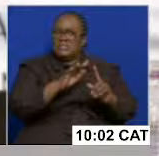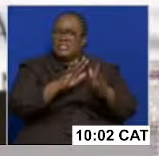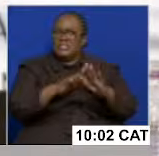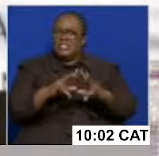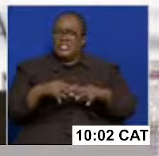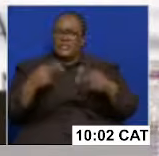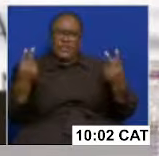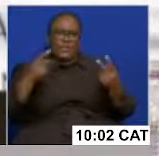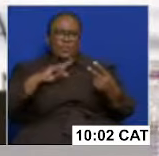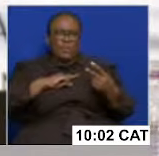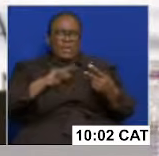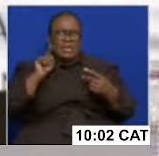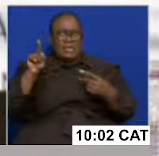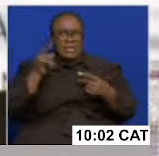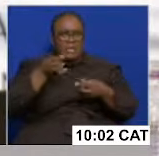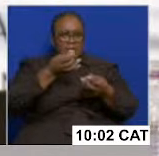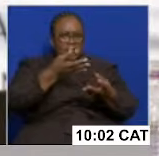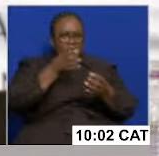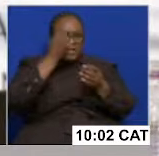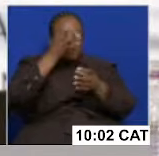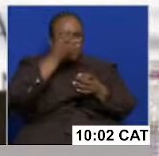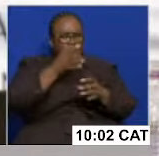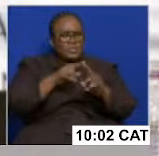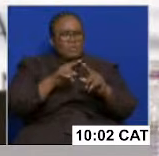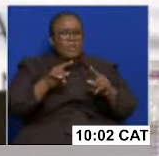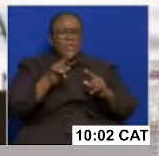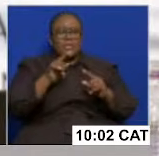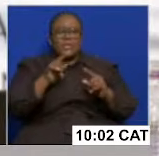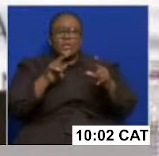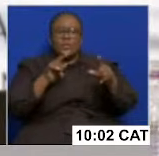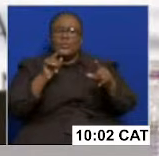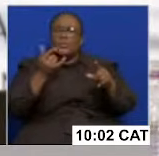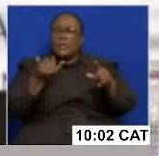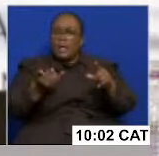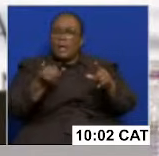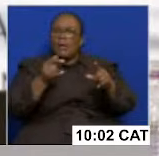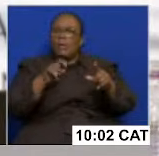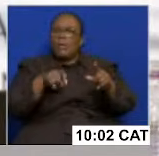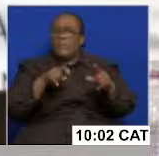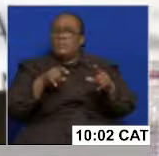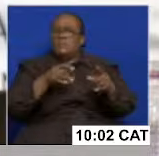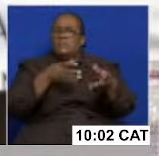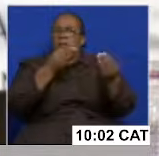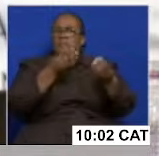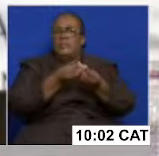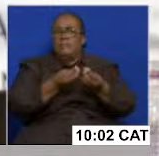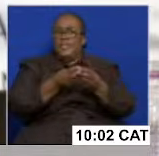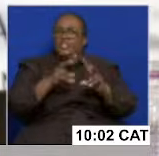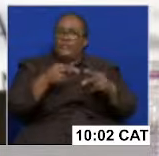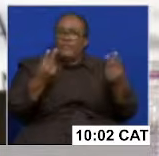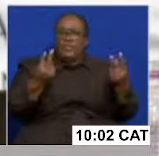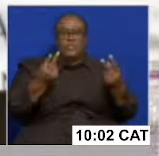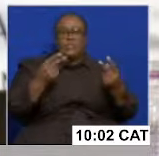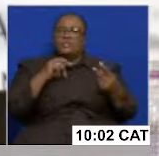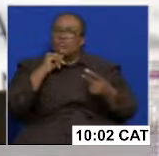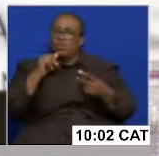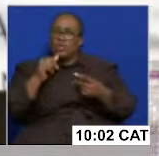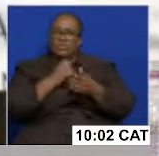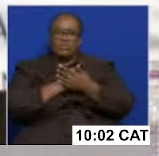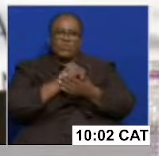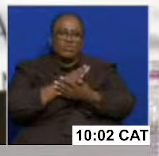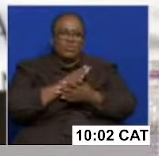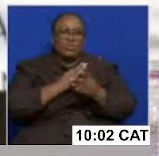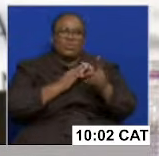information in order to obtain something different as opposed to ensuring the enforcement of the law, is that right?